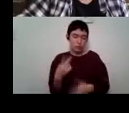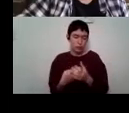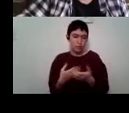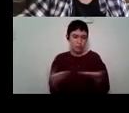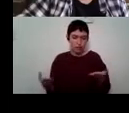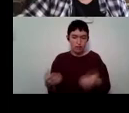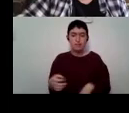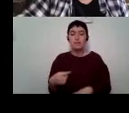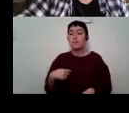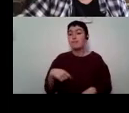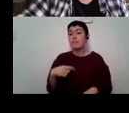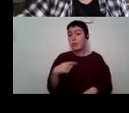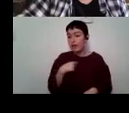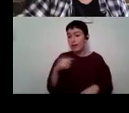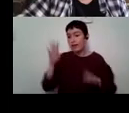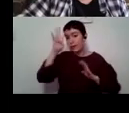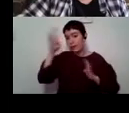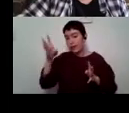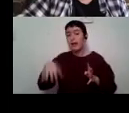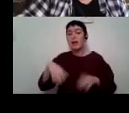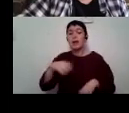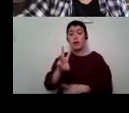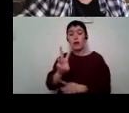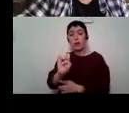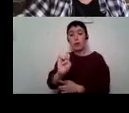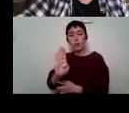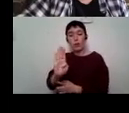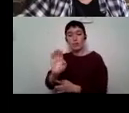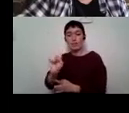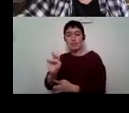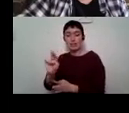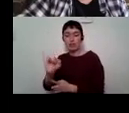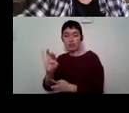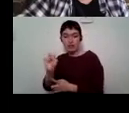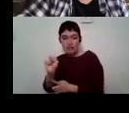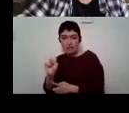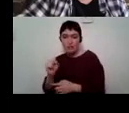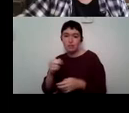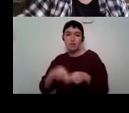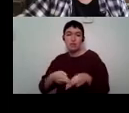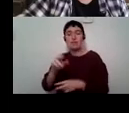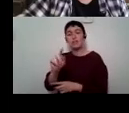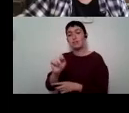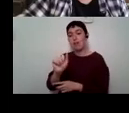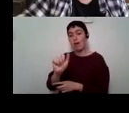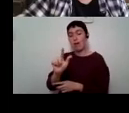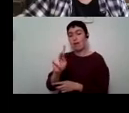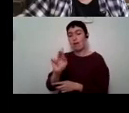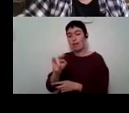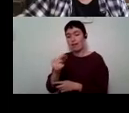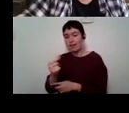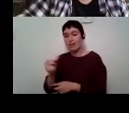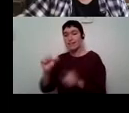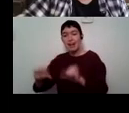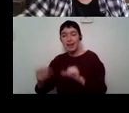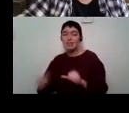a web series called Talking Science. Also, another title we had for it was kind of Talking Poop, essentially, because we talked a lot about poop with